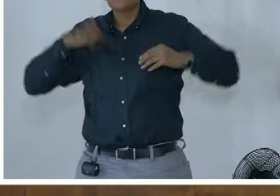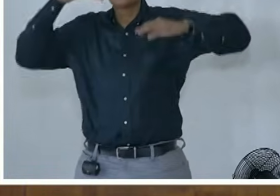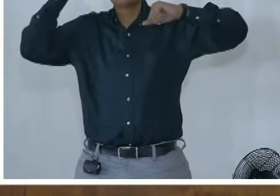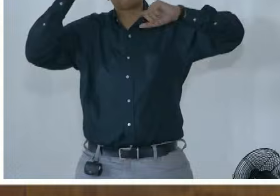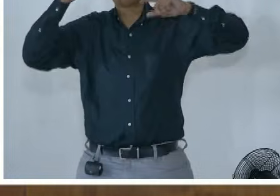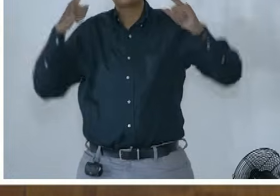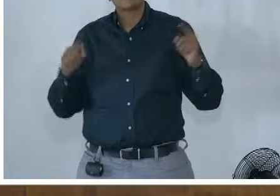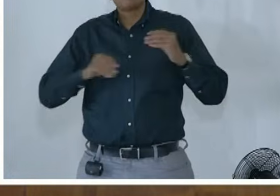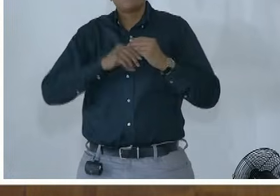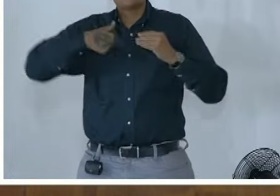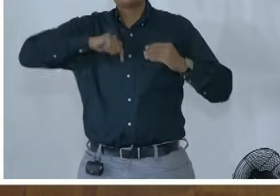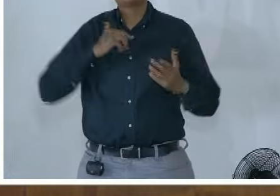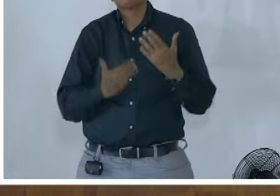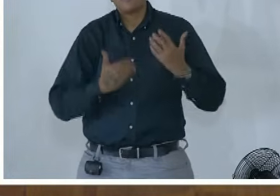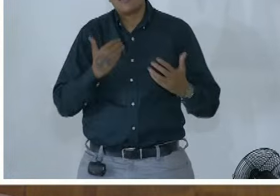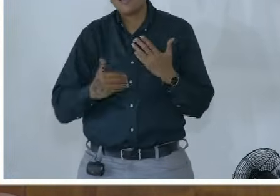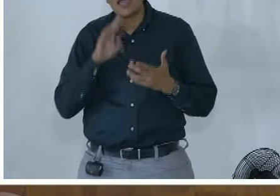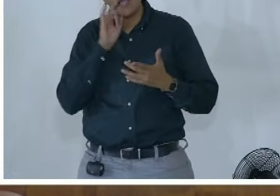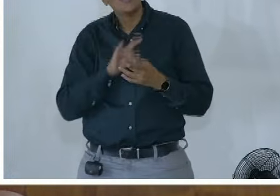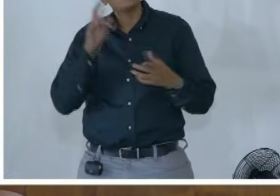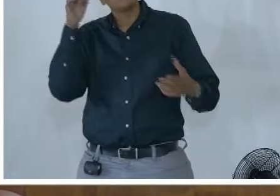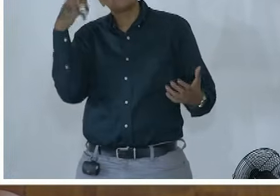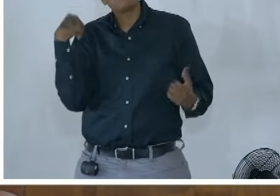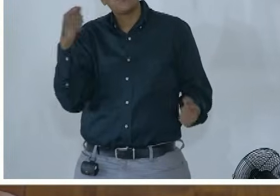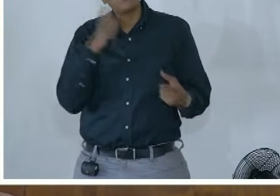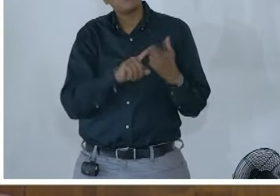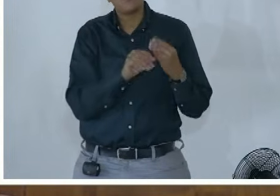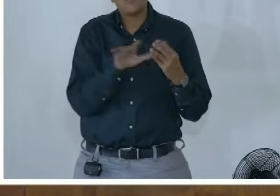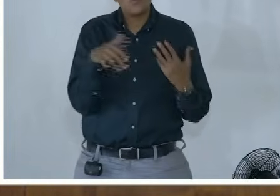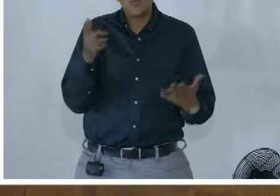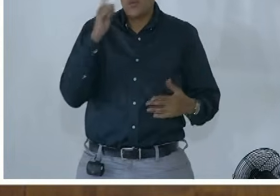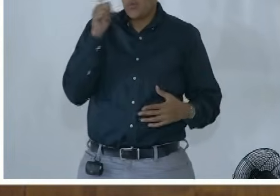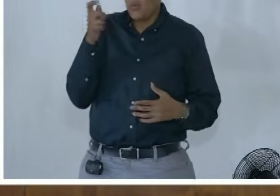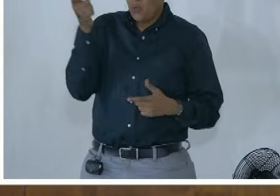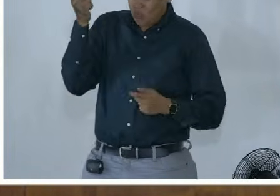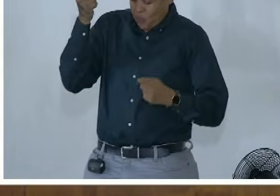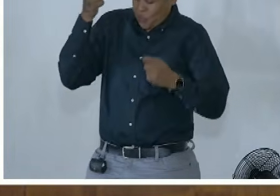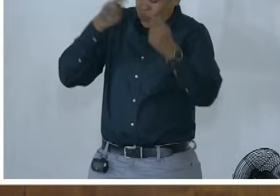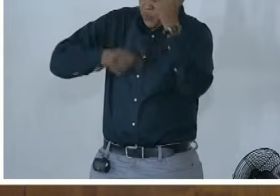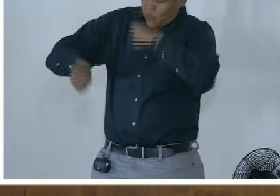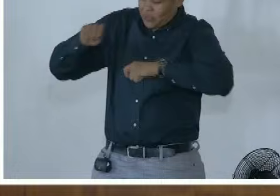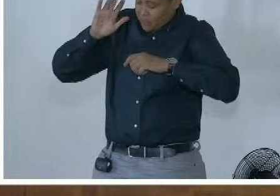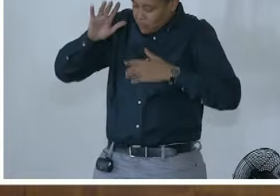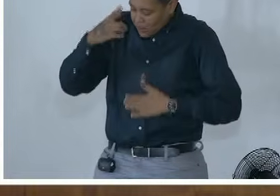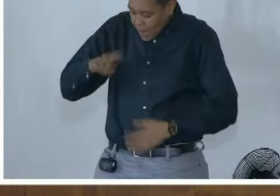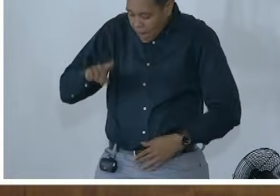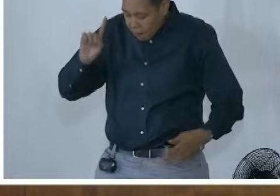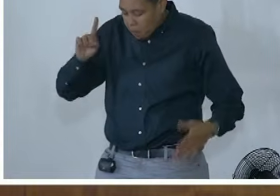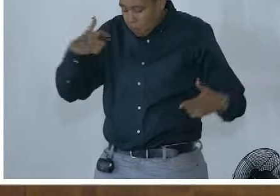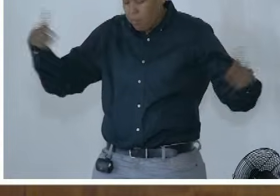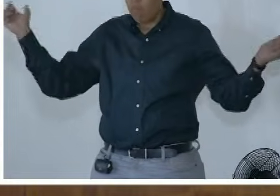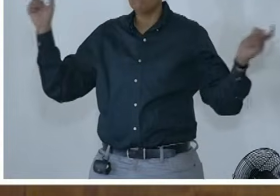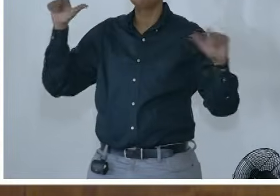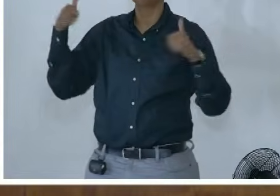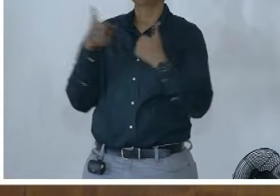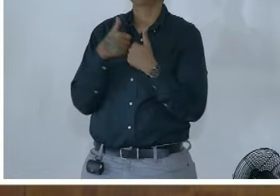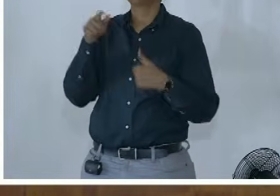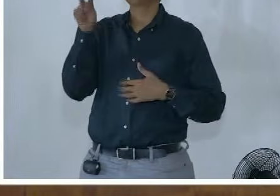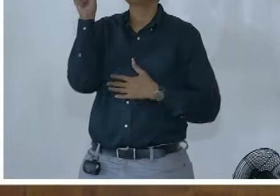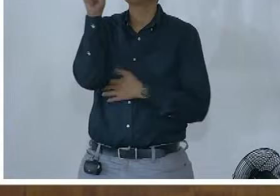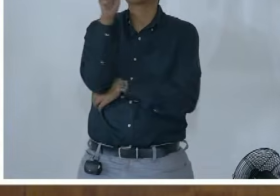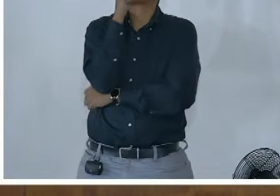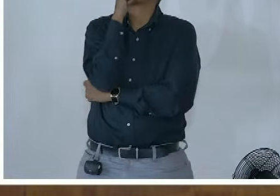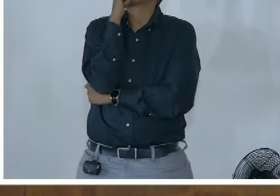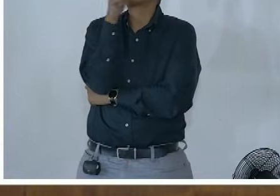hopeful that we might be bold and transformational. One of the biggest challenges that we've